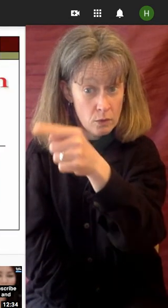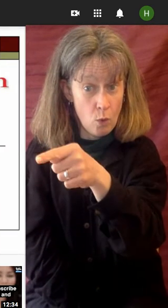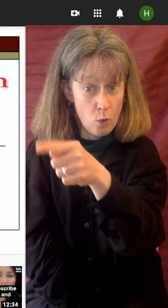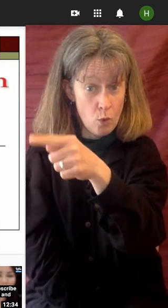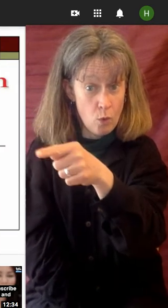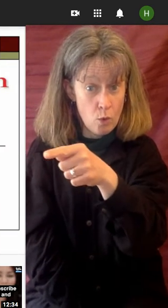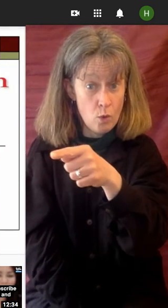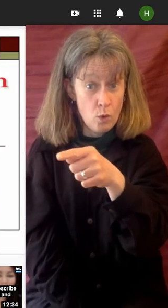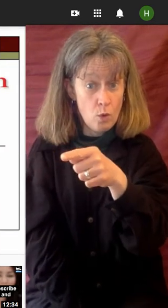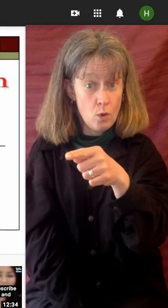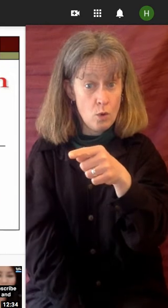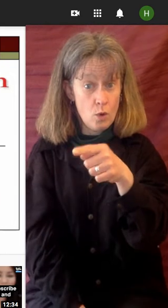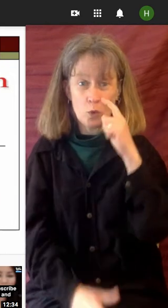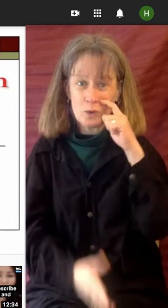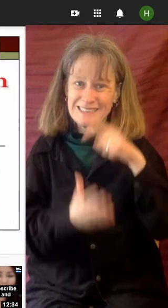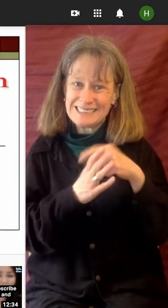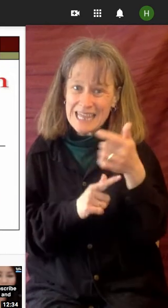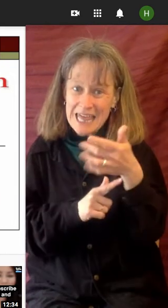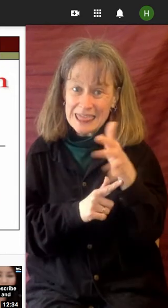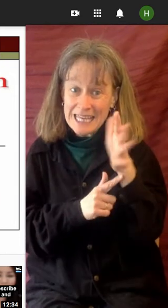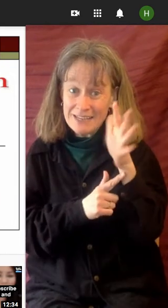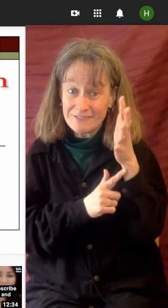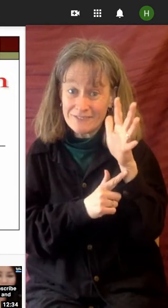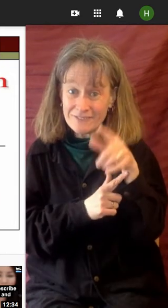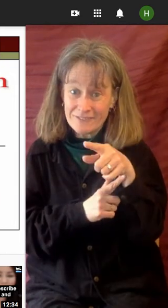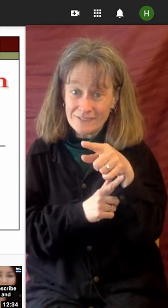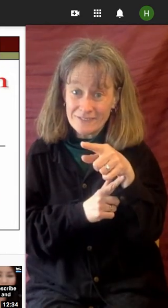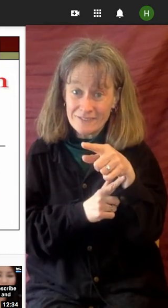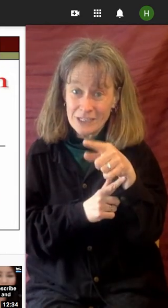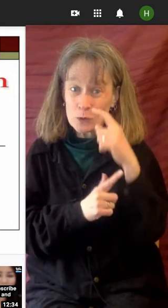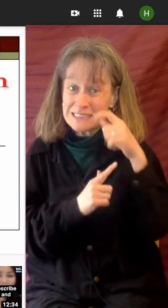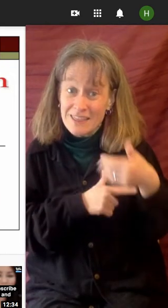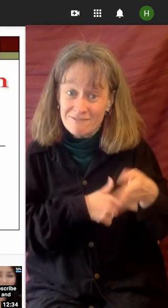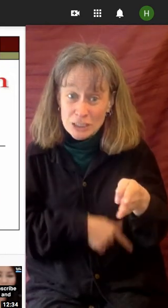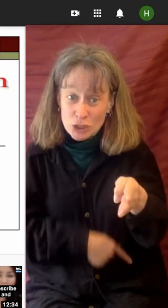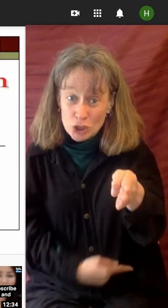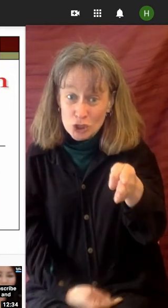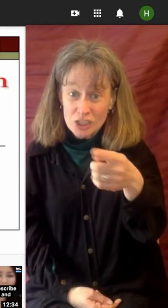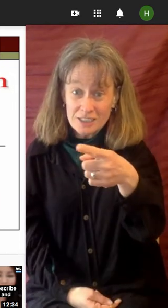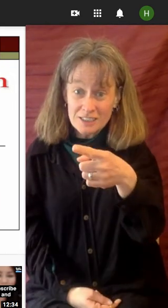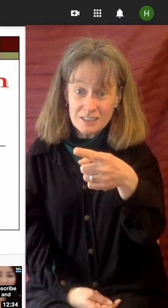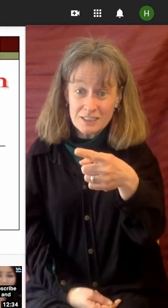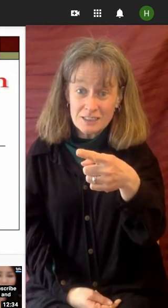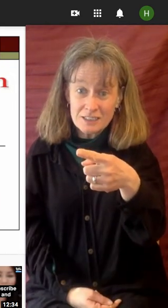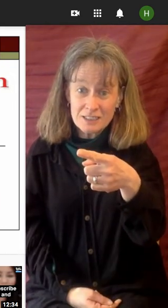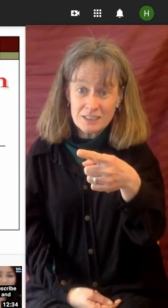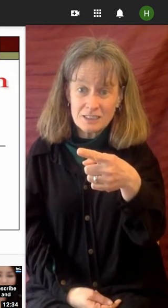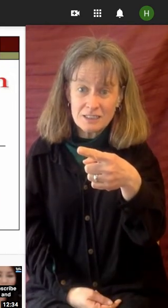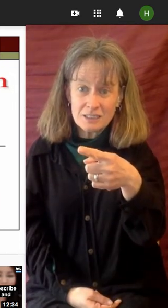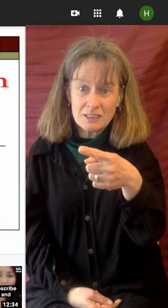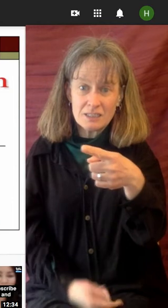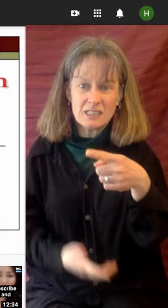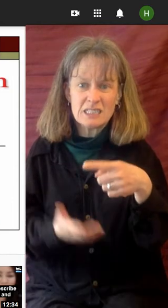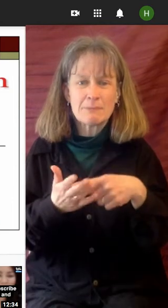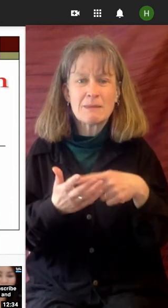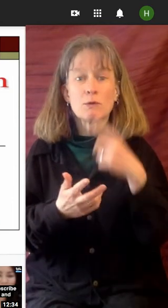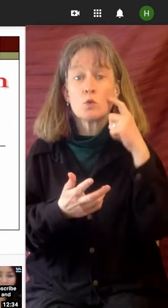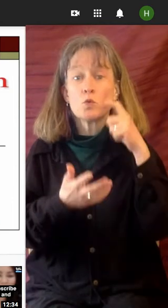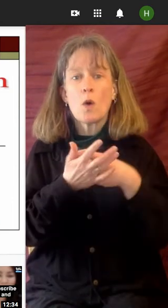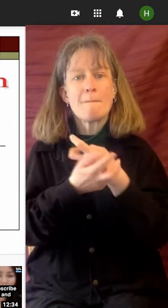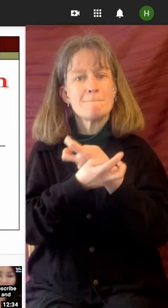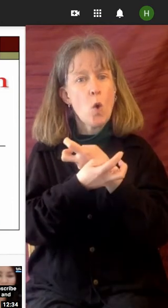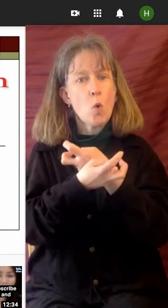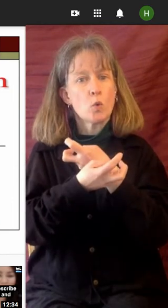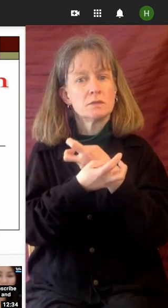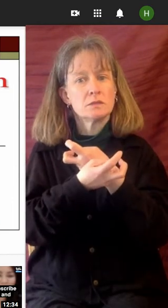this leaf here and this fish here, and then sometimes it's the bones